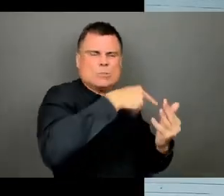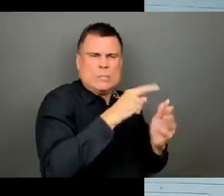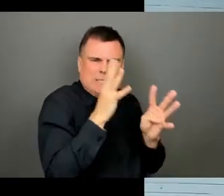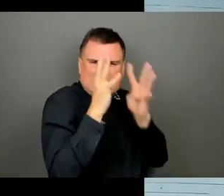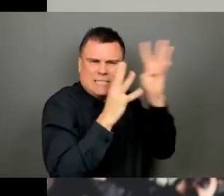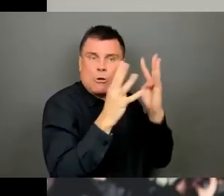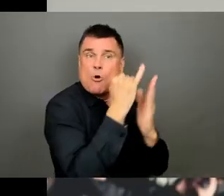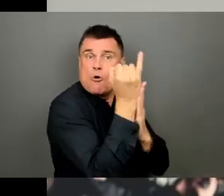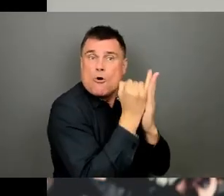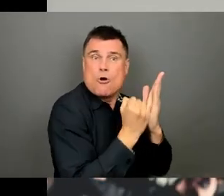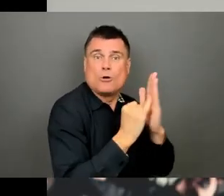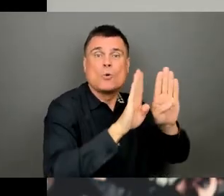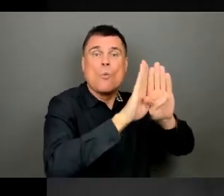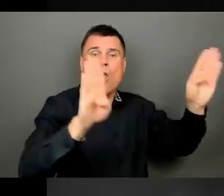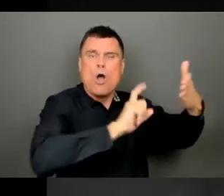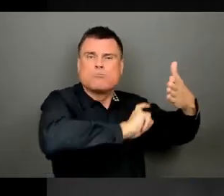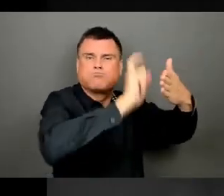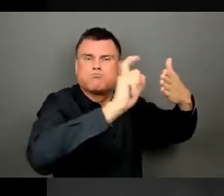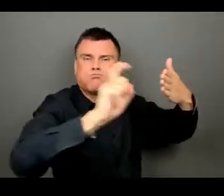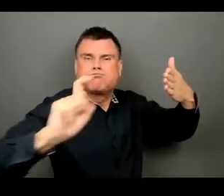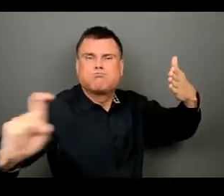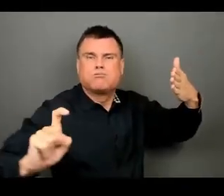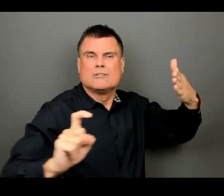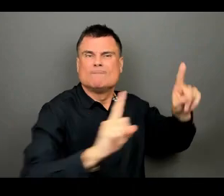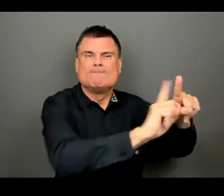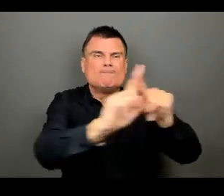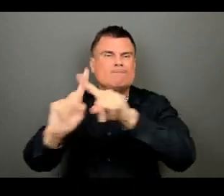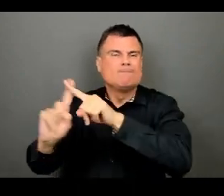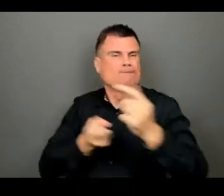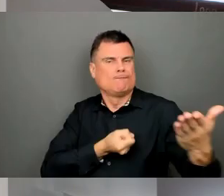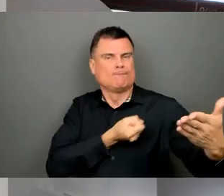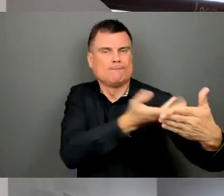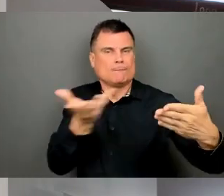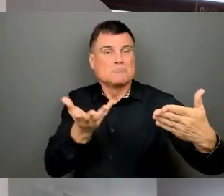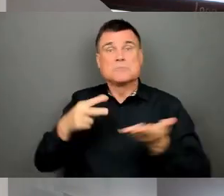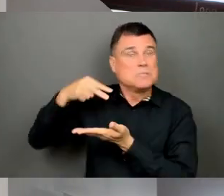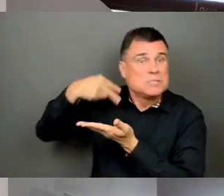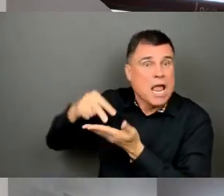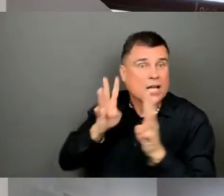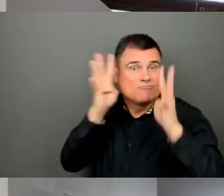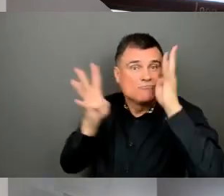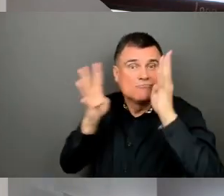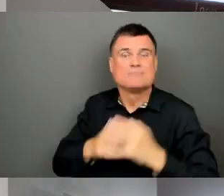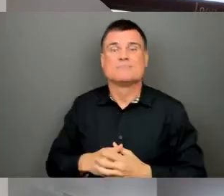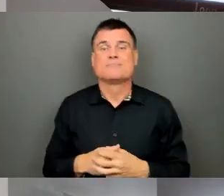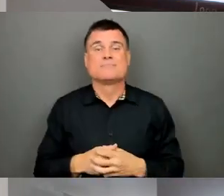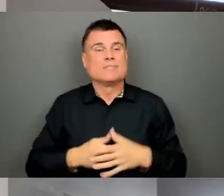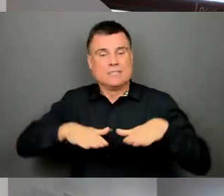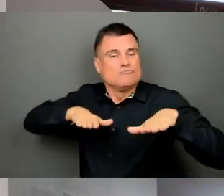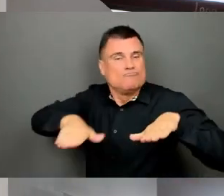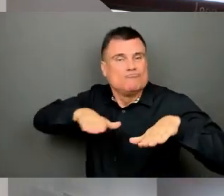as graffiti, hip-hop dance, MCing, and DJing. And they'd throw together these big parties in neighborhoods called block